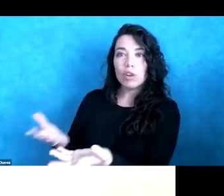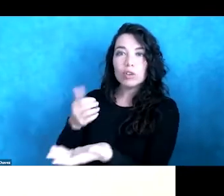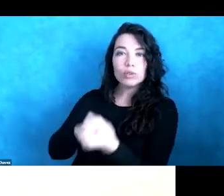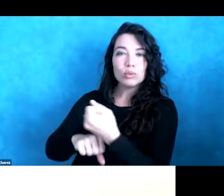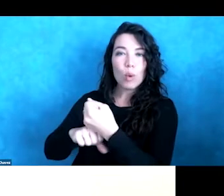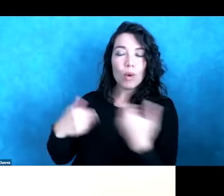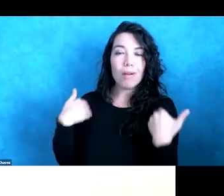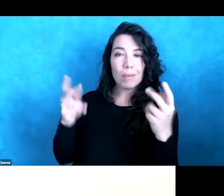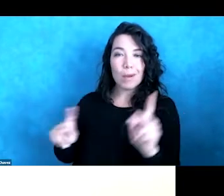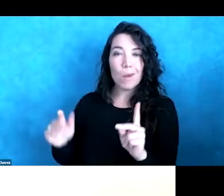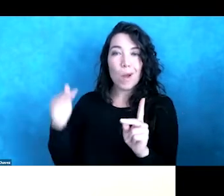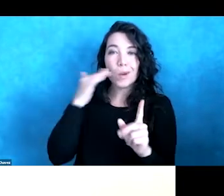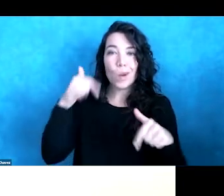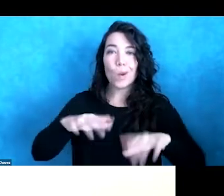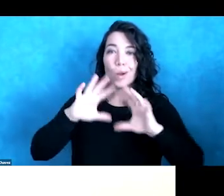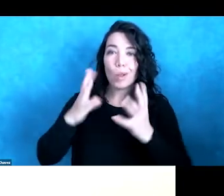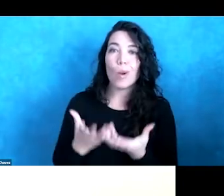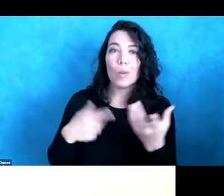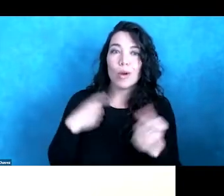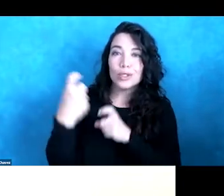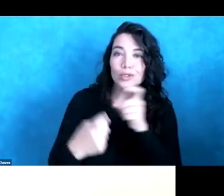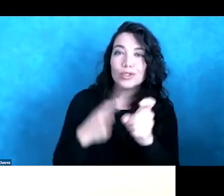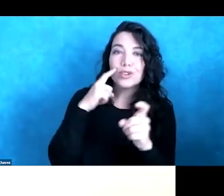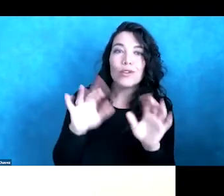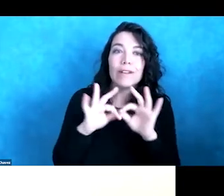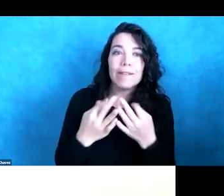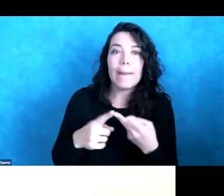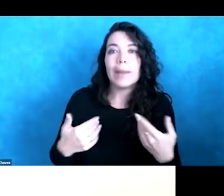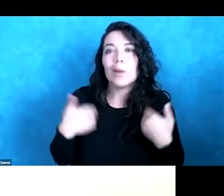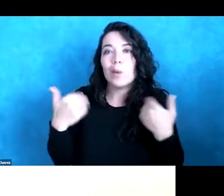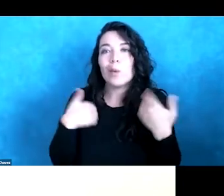government's global contributions to building resilient and healthy youth, families, and communities.